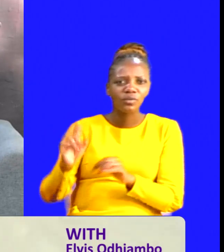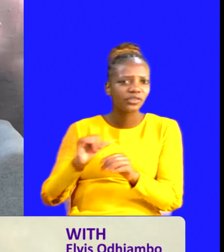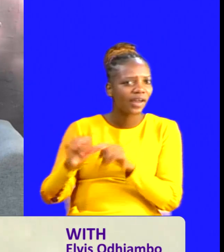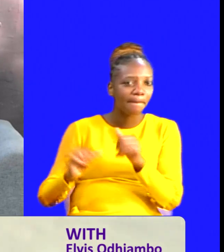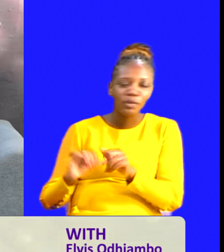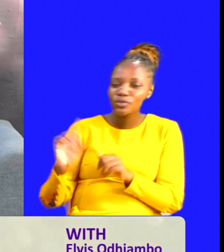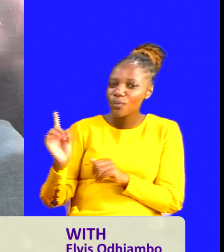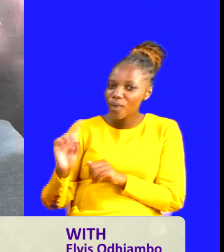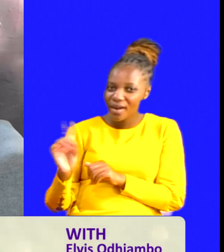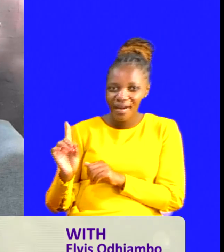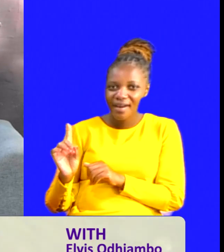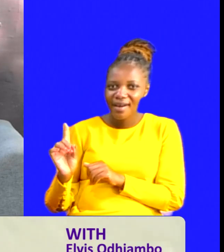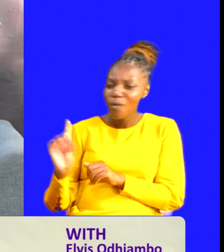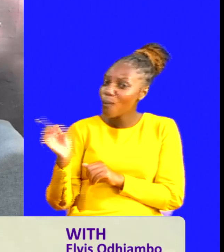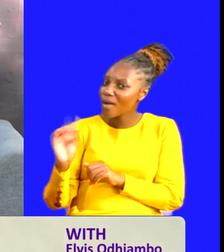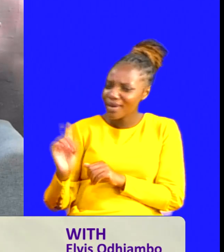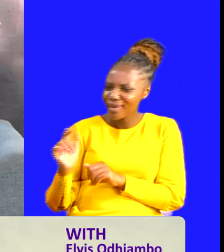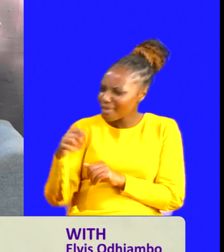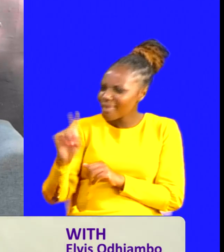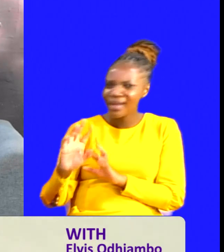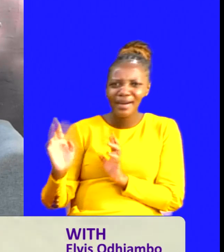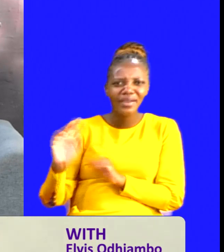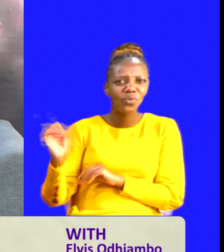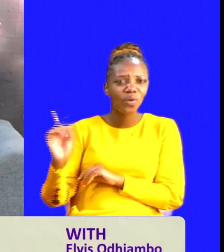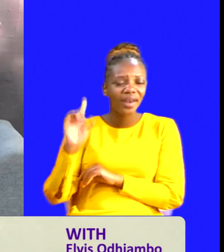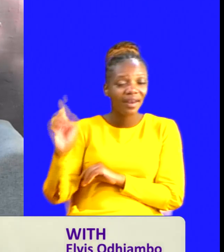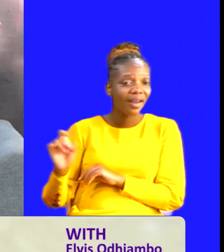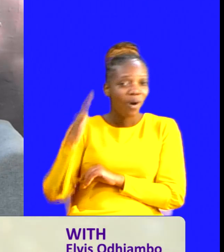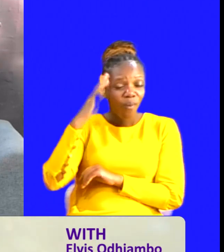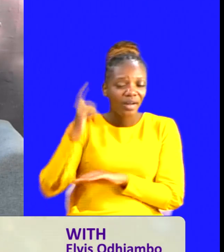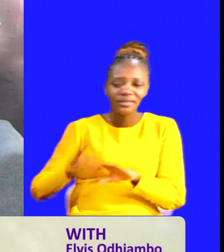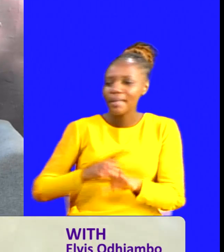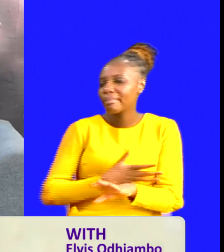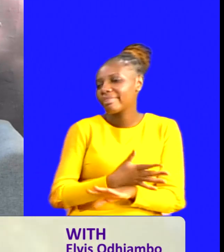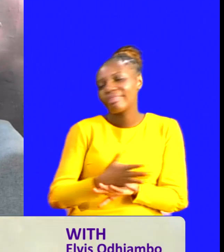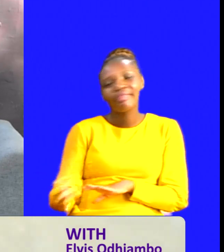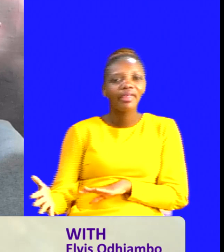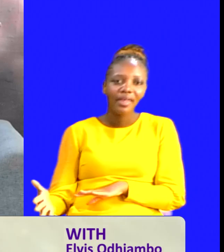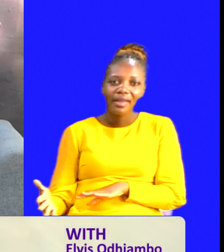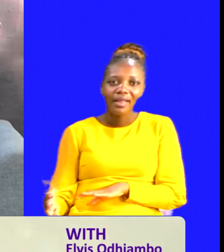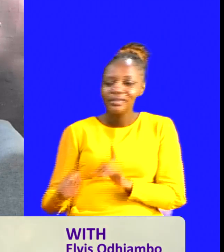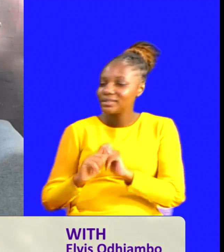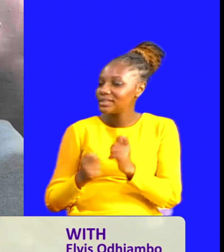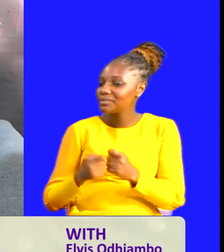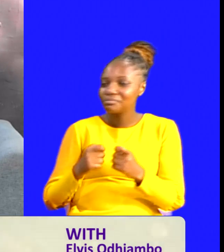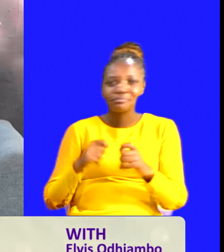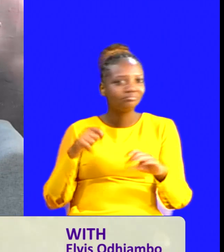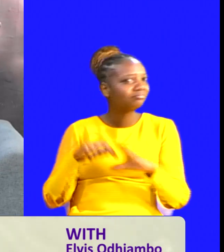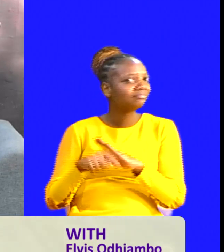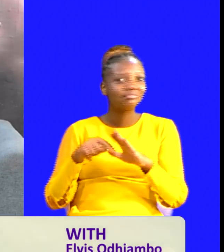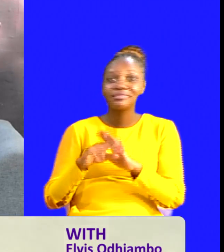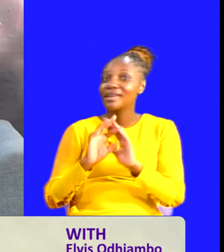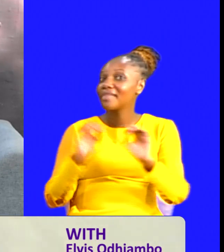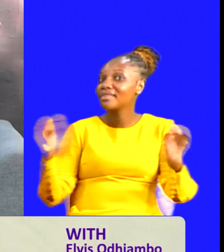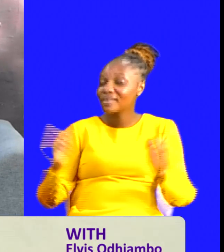when will they be ready, because time is not on their side as far as performance-wise is concerned. Right about now, they started really poorly,